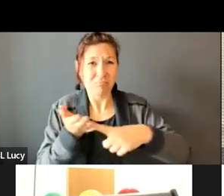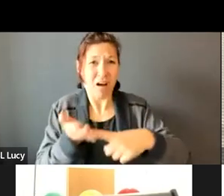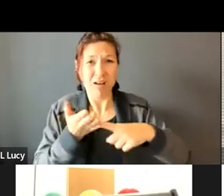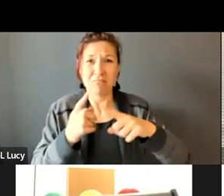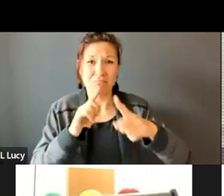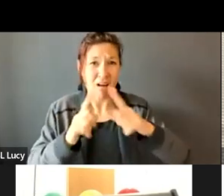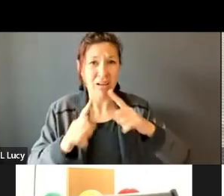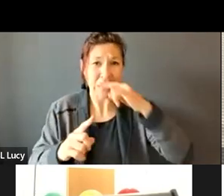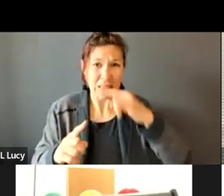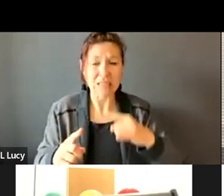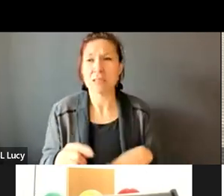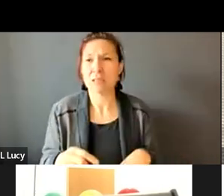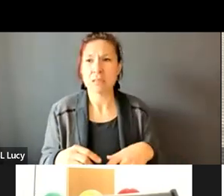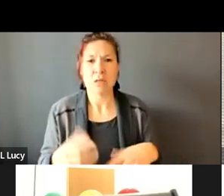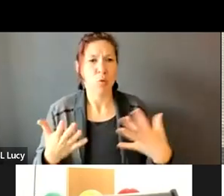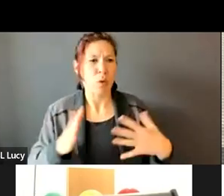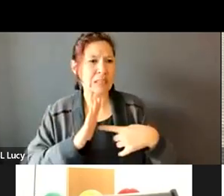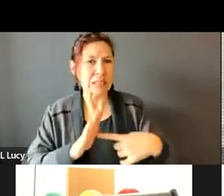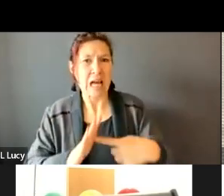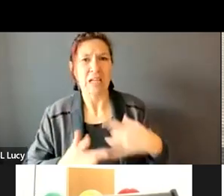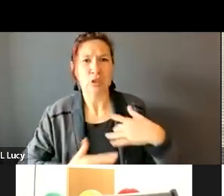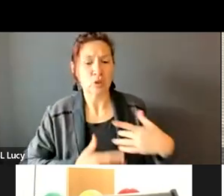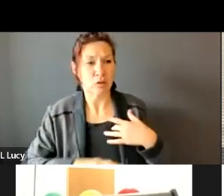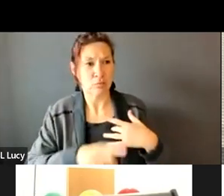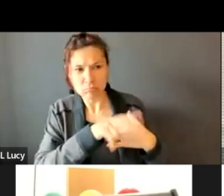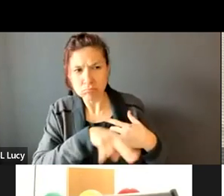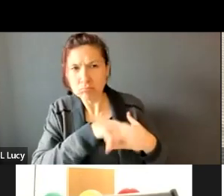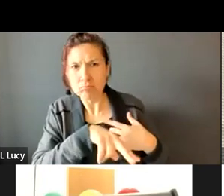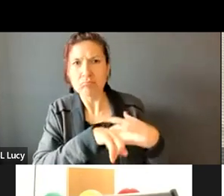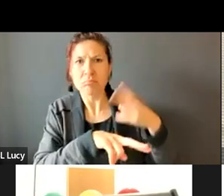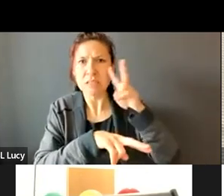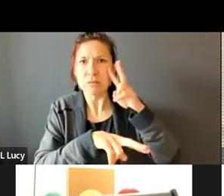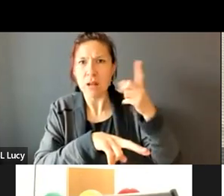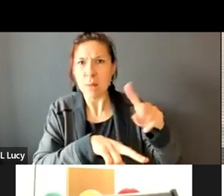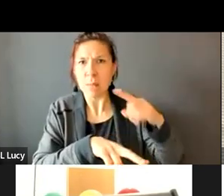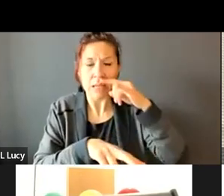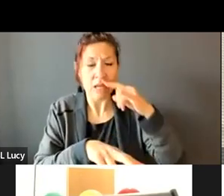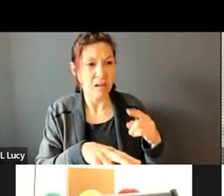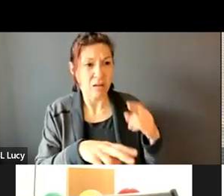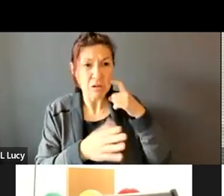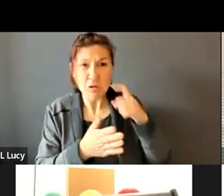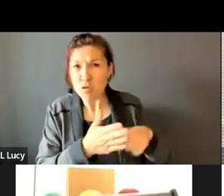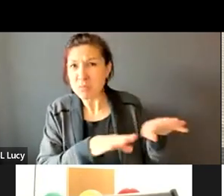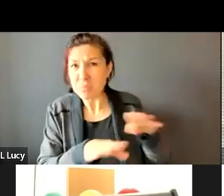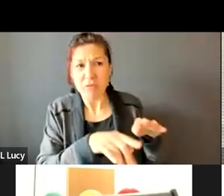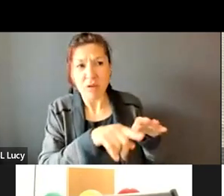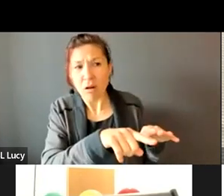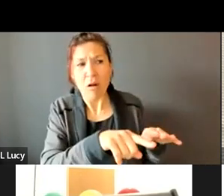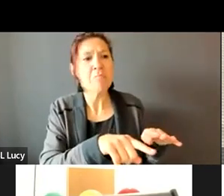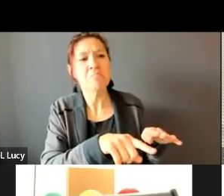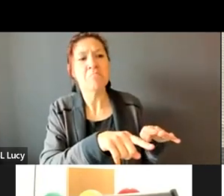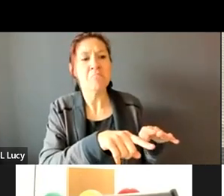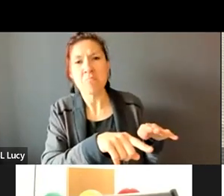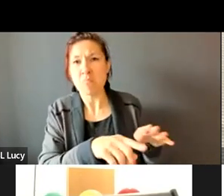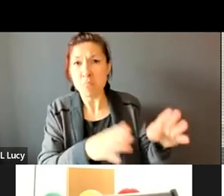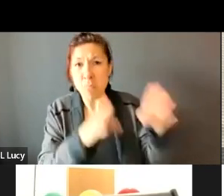concerns um you know that you might um you might notice that's going on like the behavioral pattern with your student um